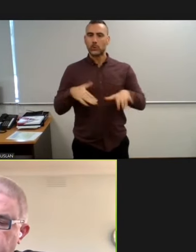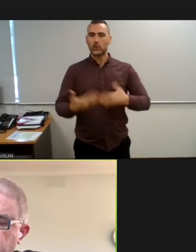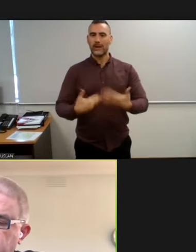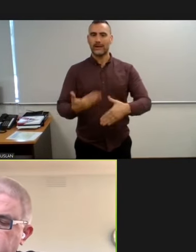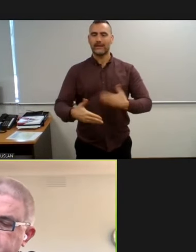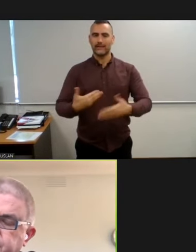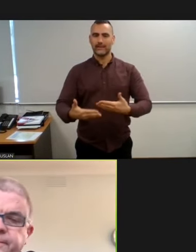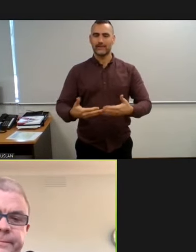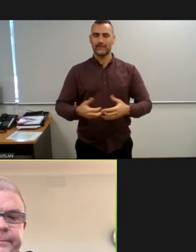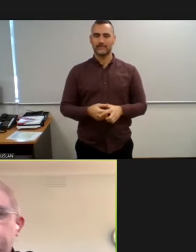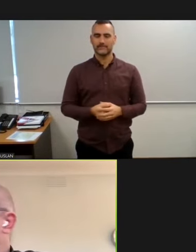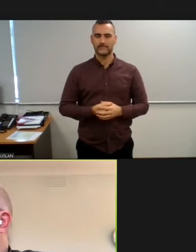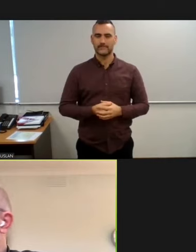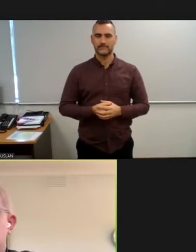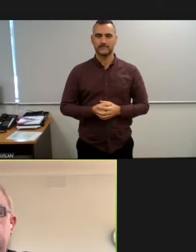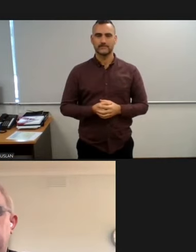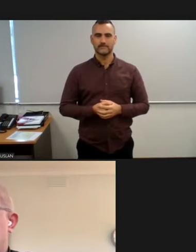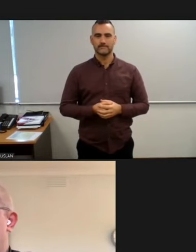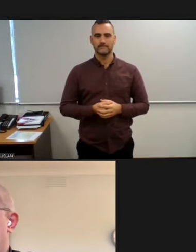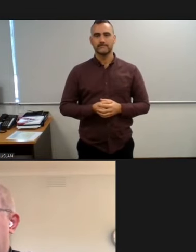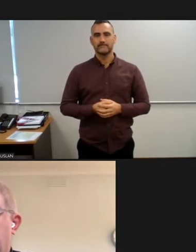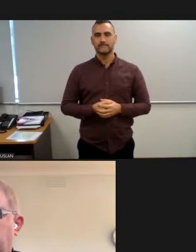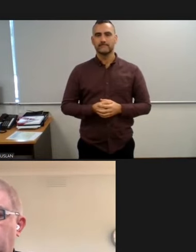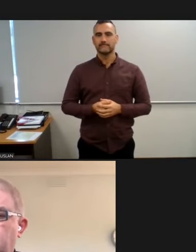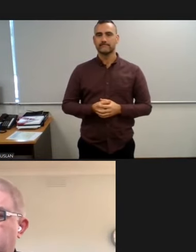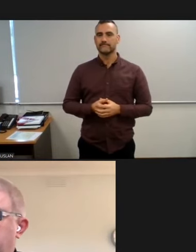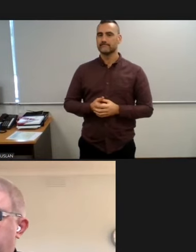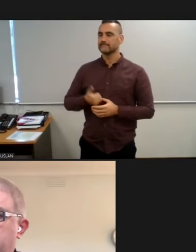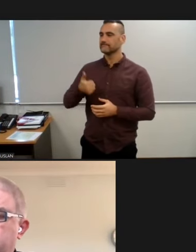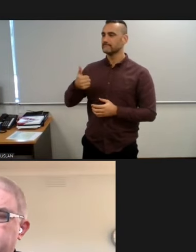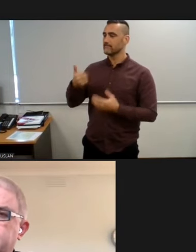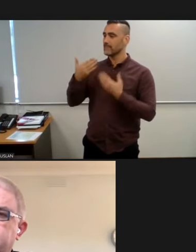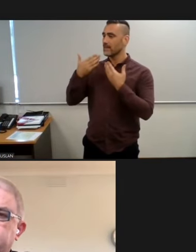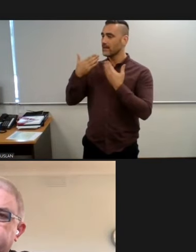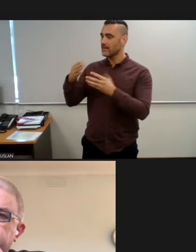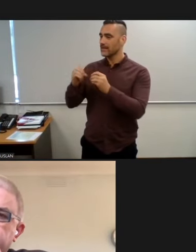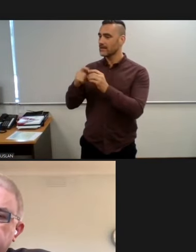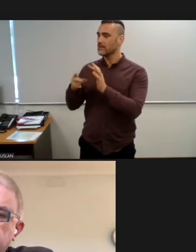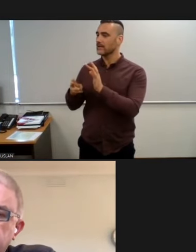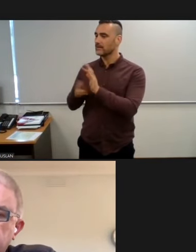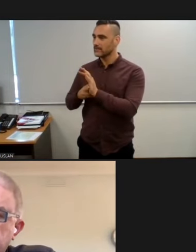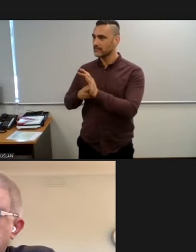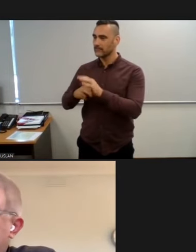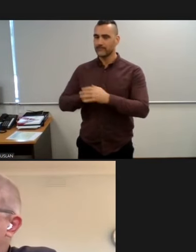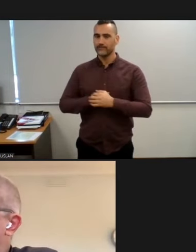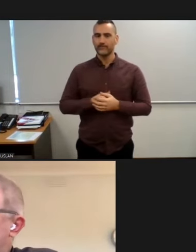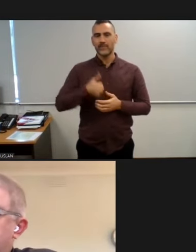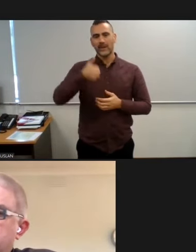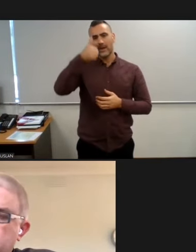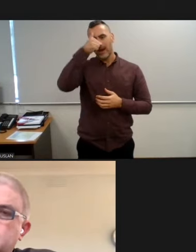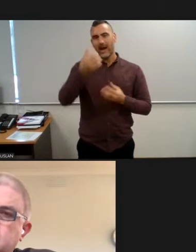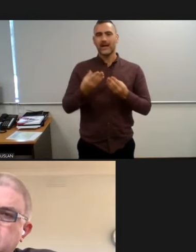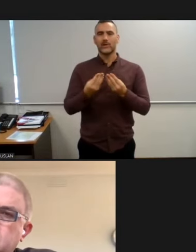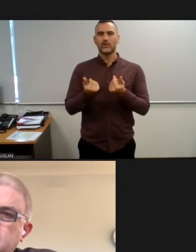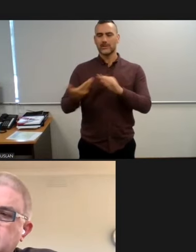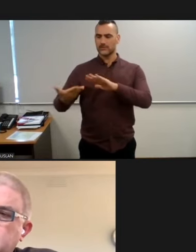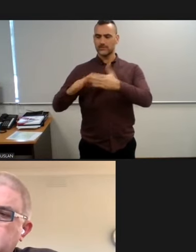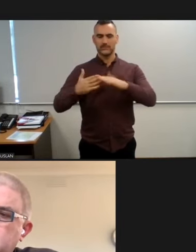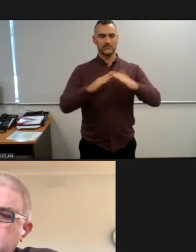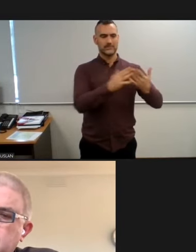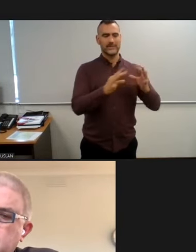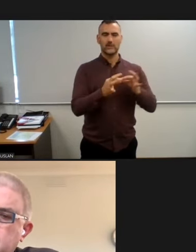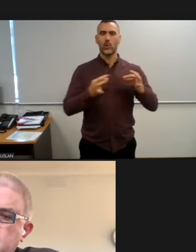as we work through this. Thanks, Ben. And I know organisations like Ethnic Communities Council of Victoria, for example, play such a pivotal role